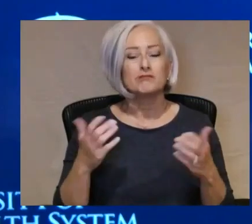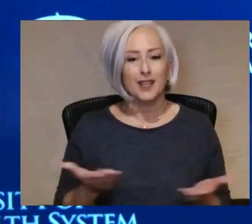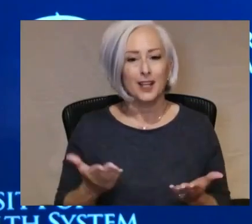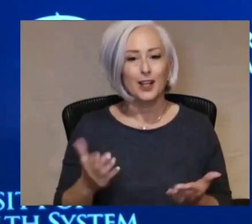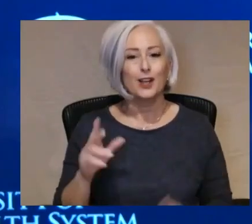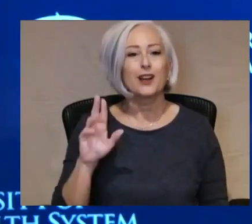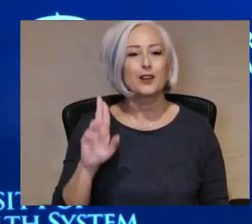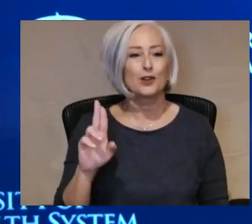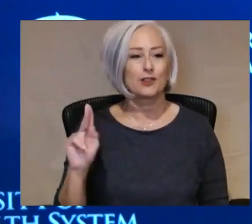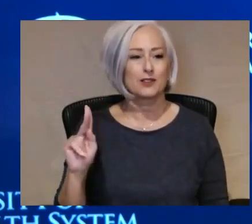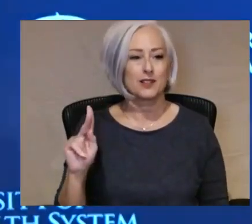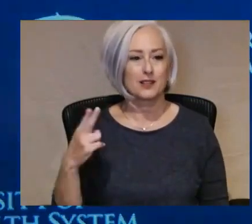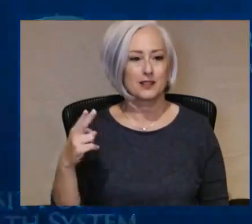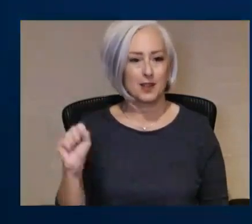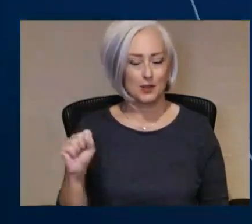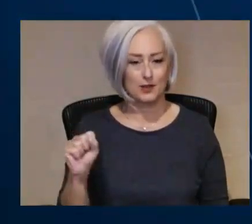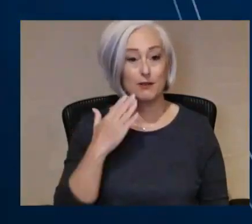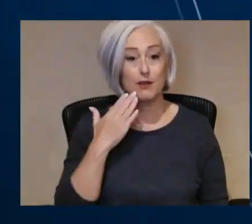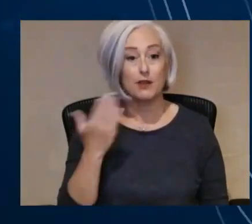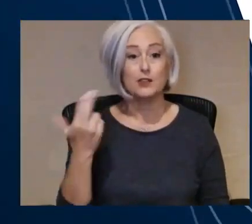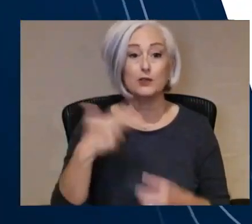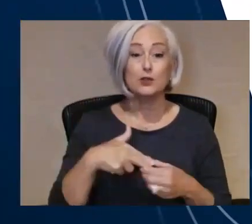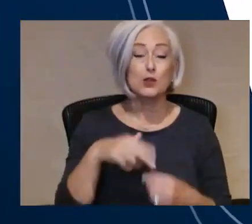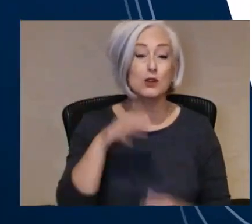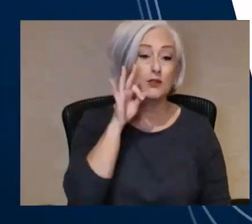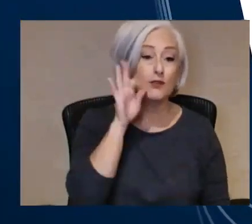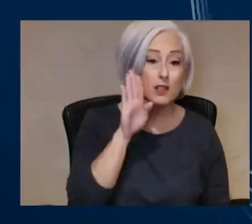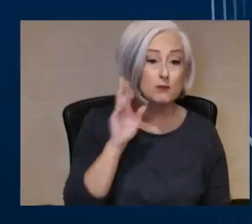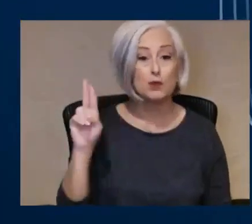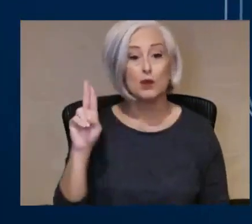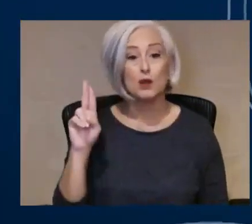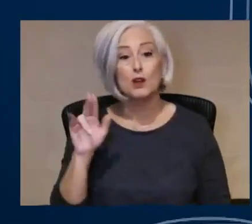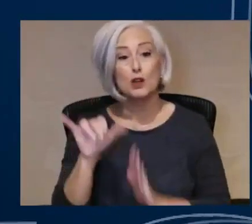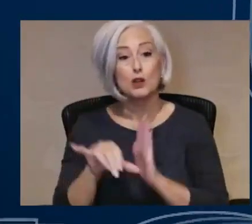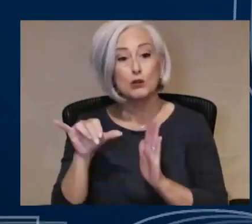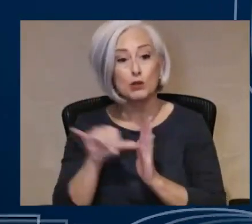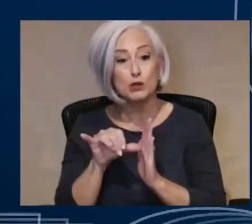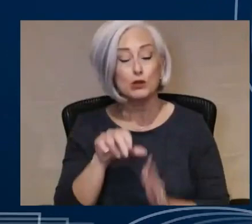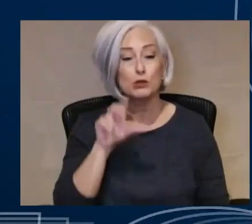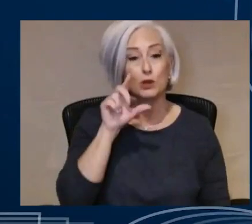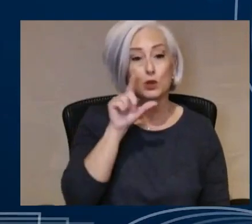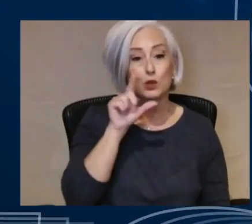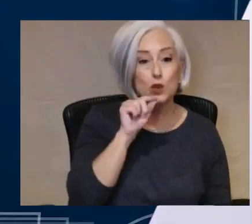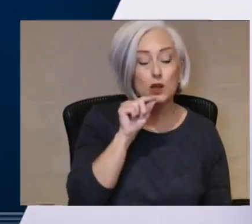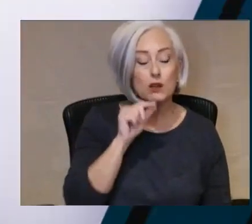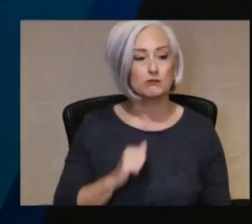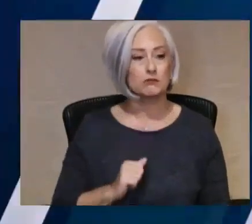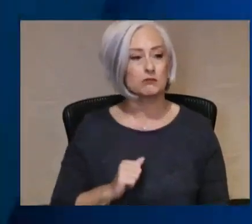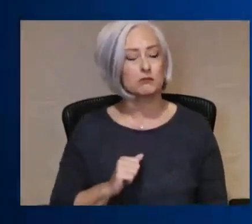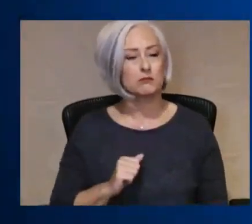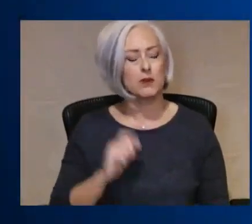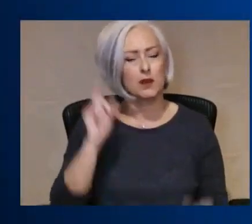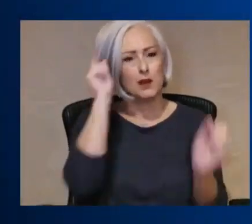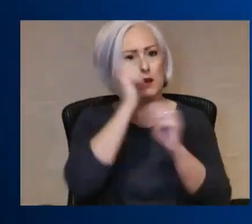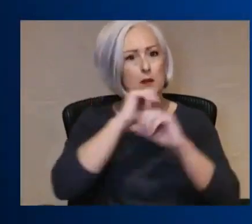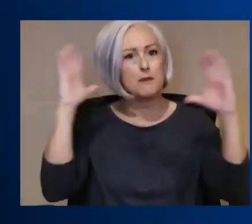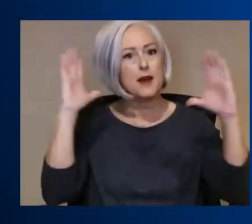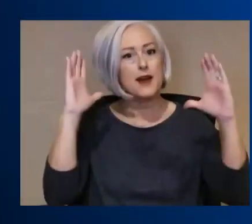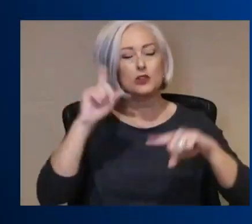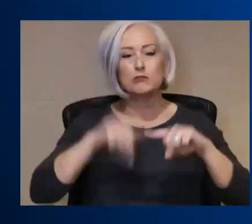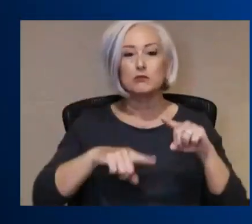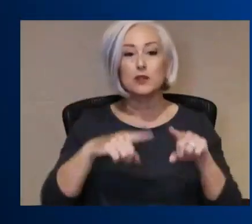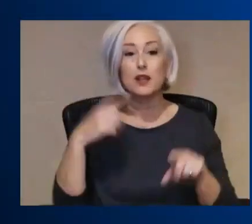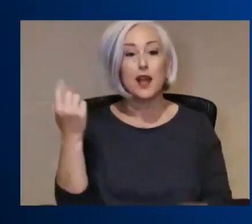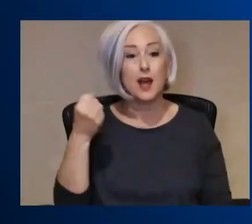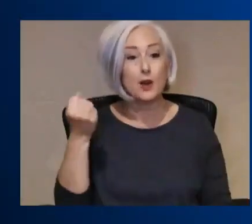on Facebook, YouTube, and Twitter. Imagine not being able to hold a knife or fork